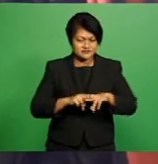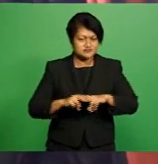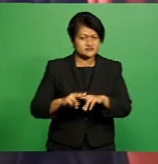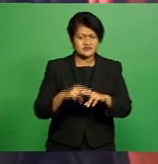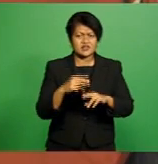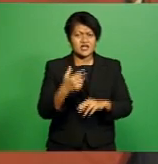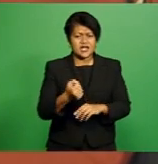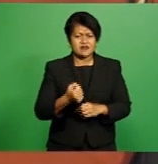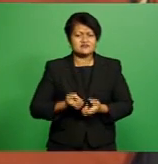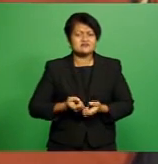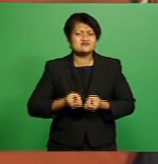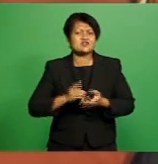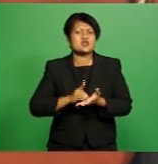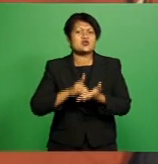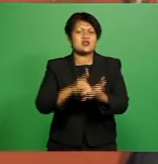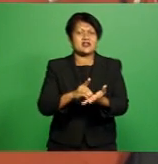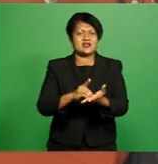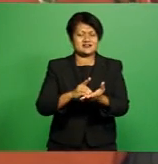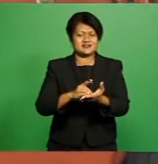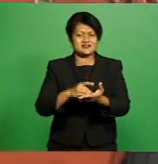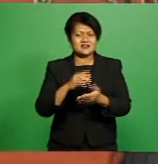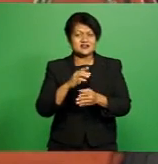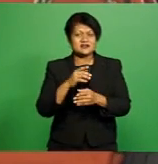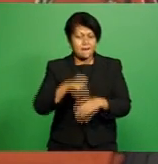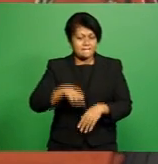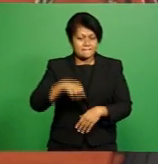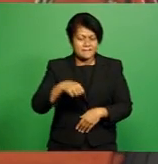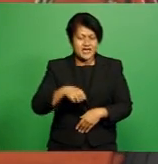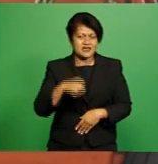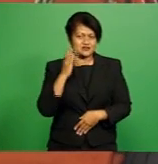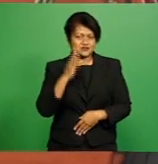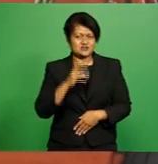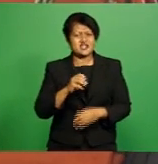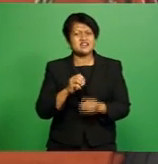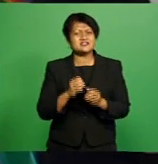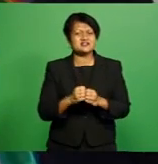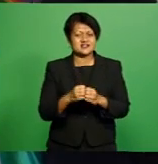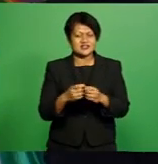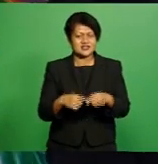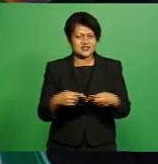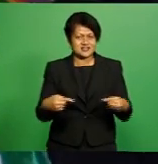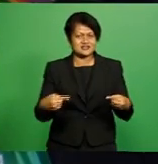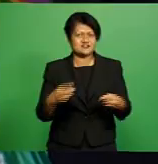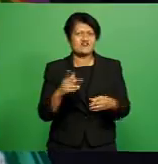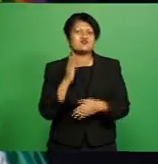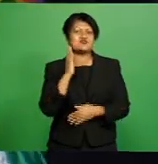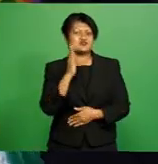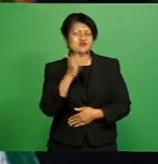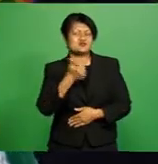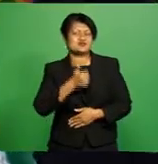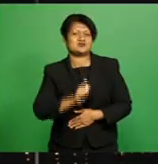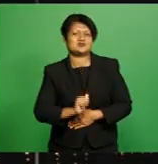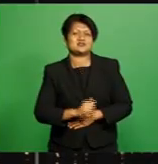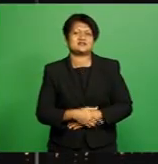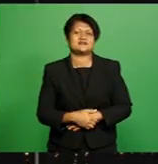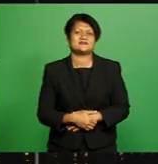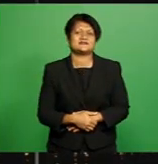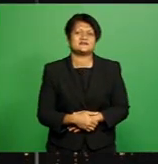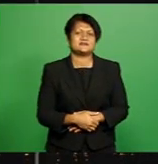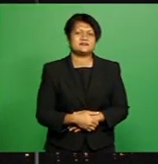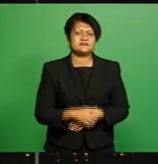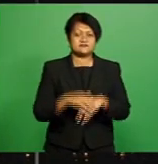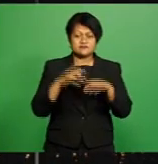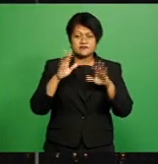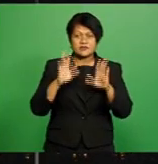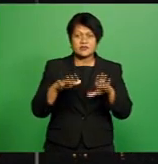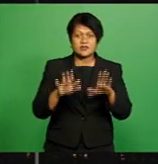school bags with stationery for each student at Lambasa Special School. Eleanor Turangaivu, FBC News. Rain